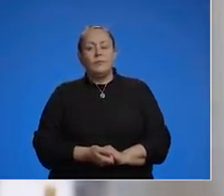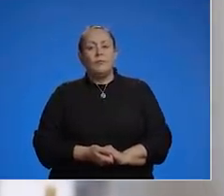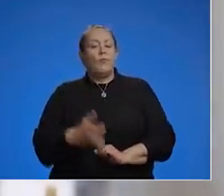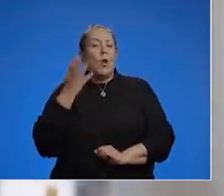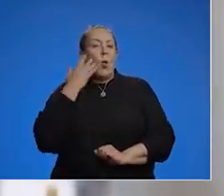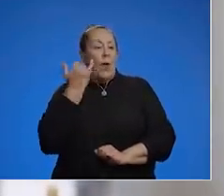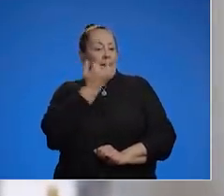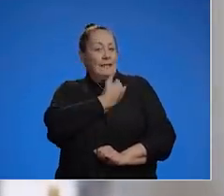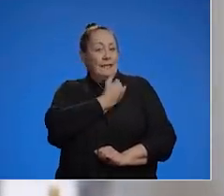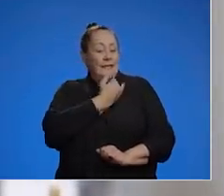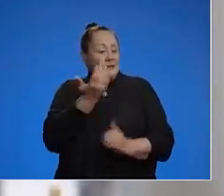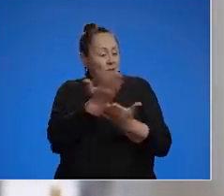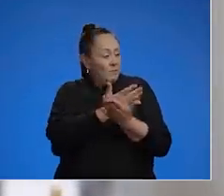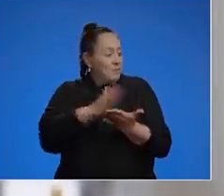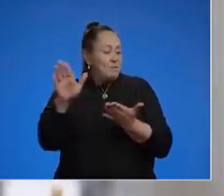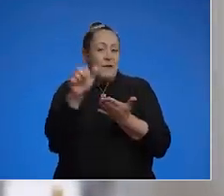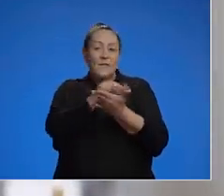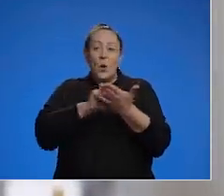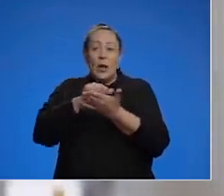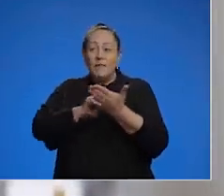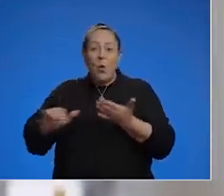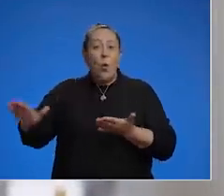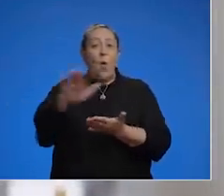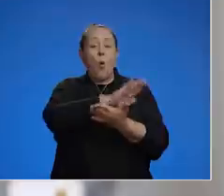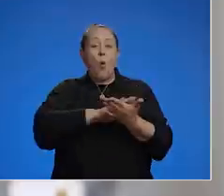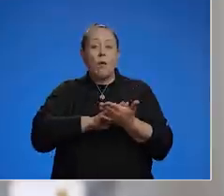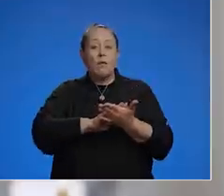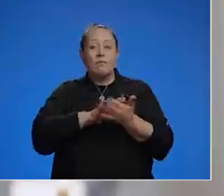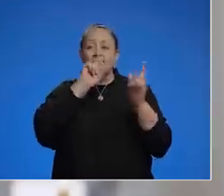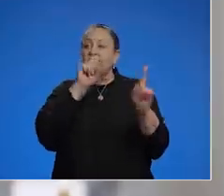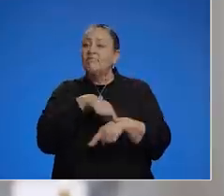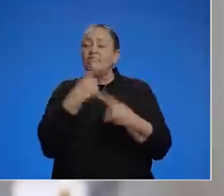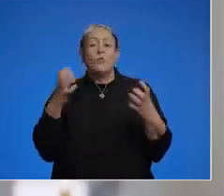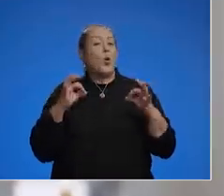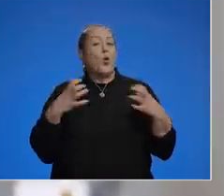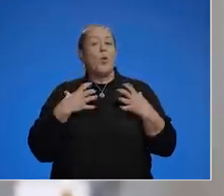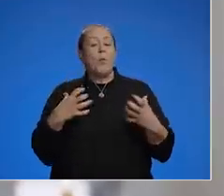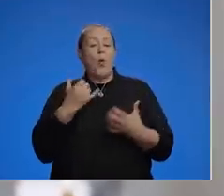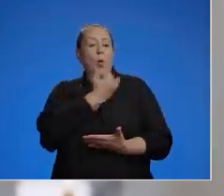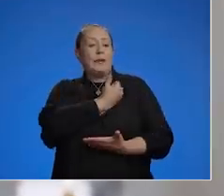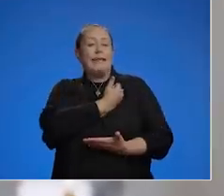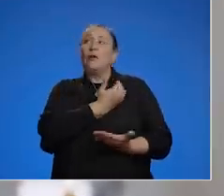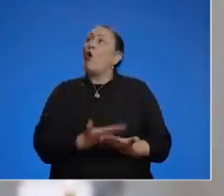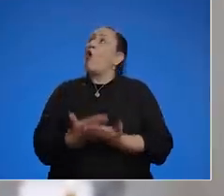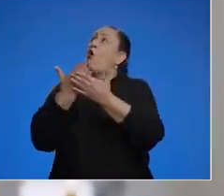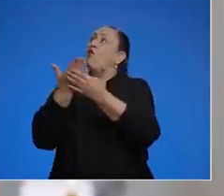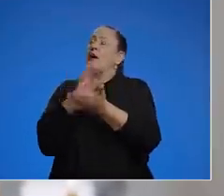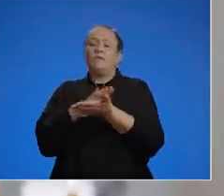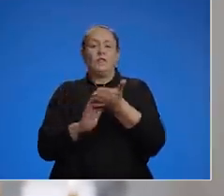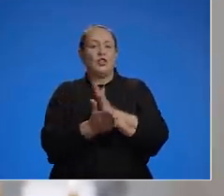When all sins have been forgiven, there can be no more sin offerings.